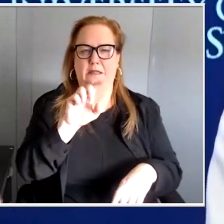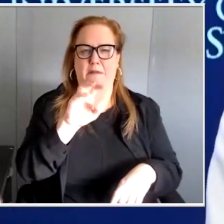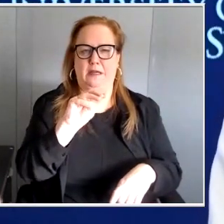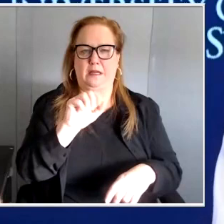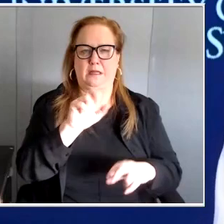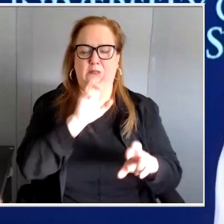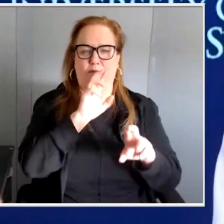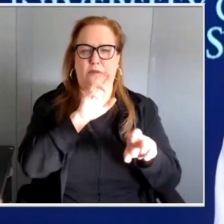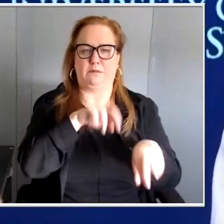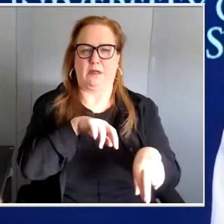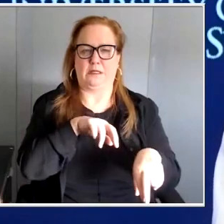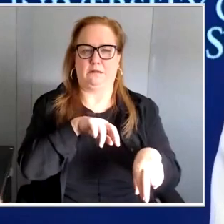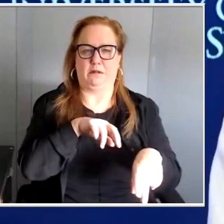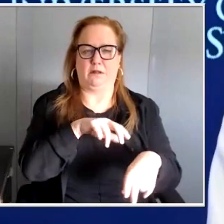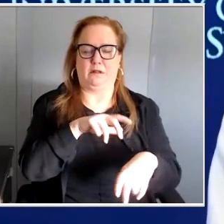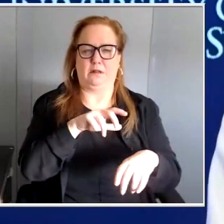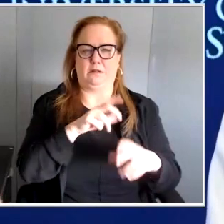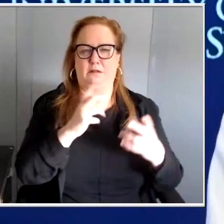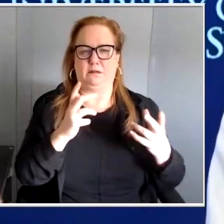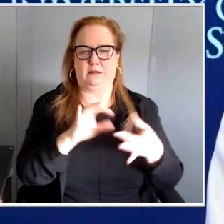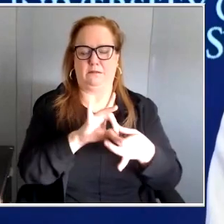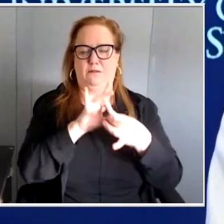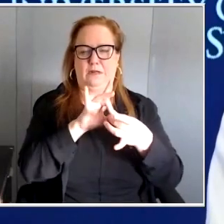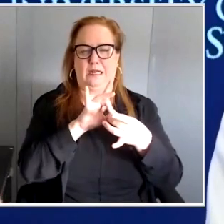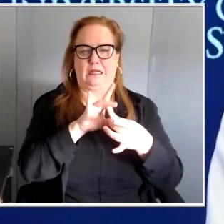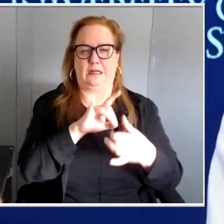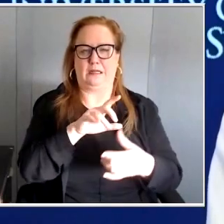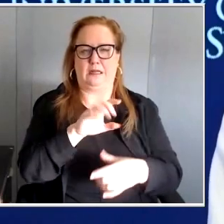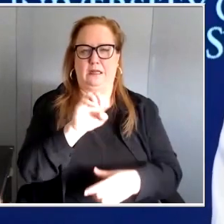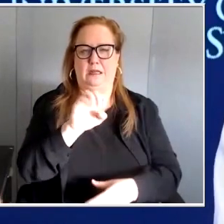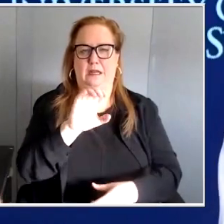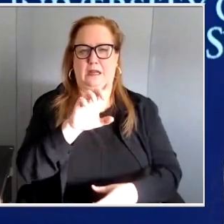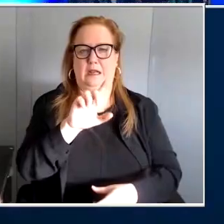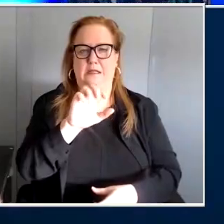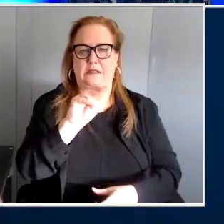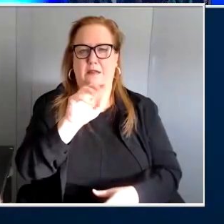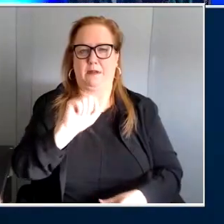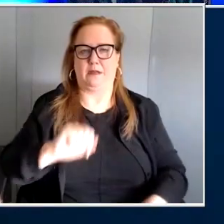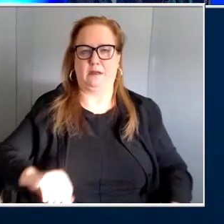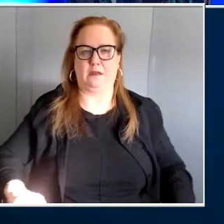or is the vaccination is truly responsible for eczematous outbreaks, though.